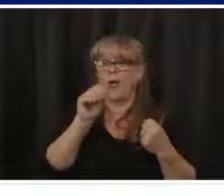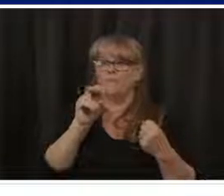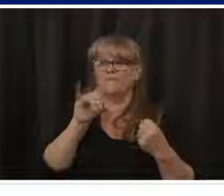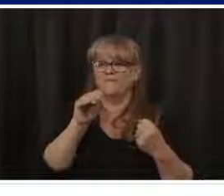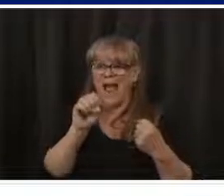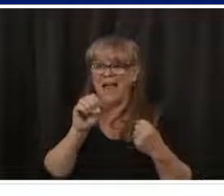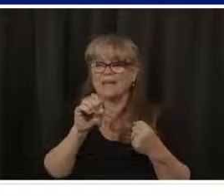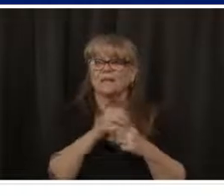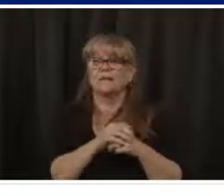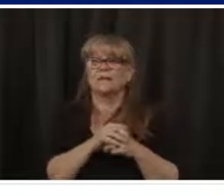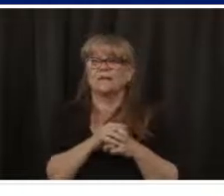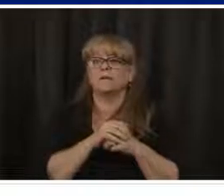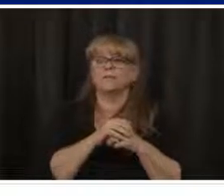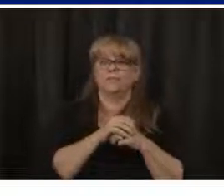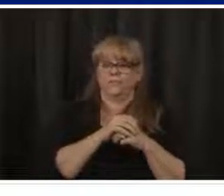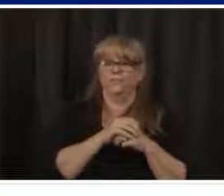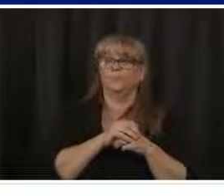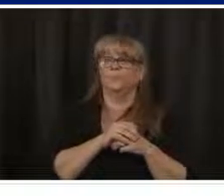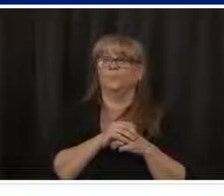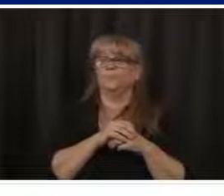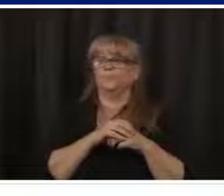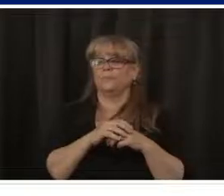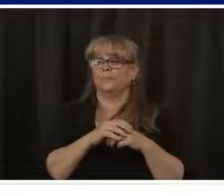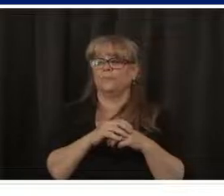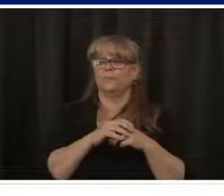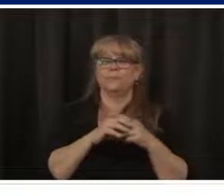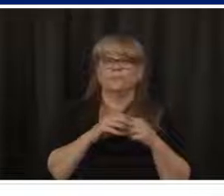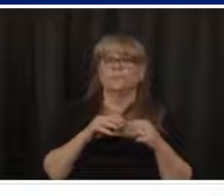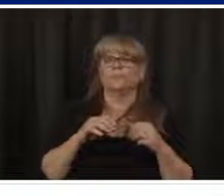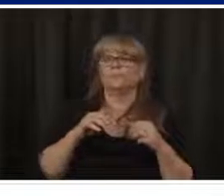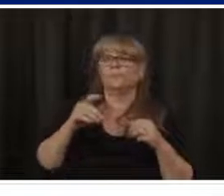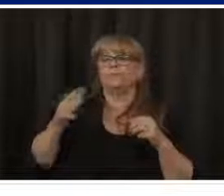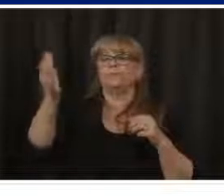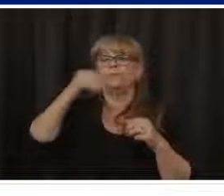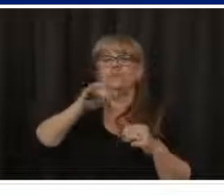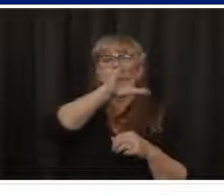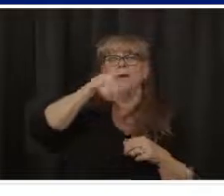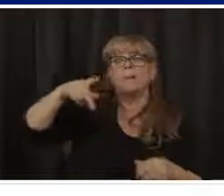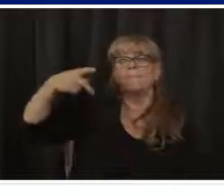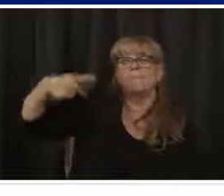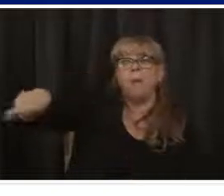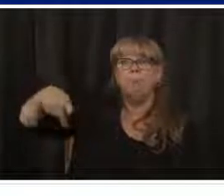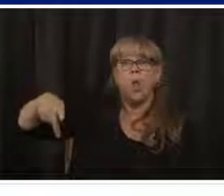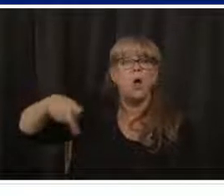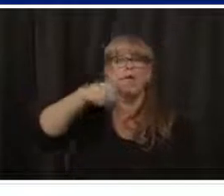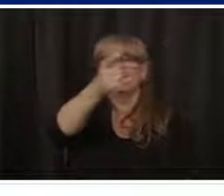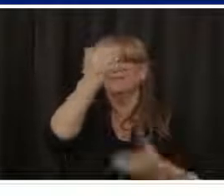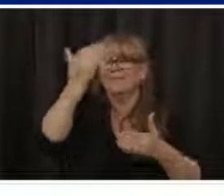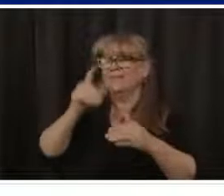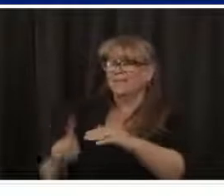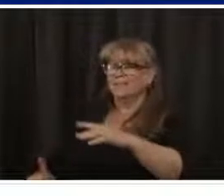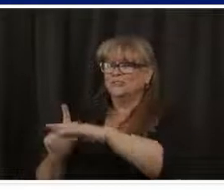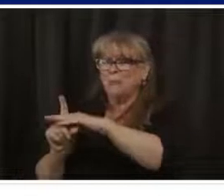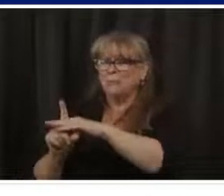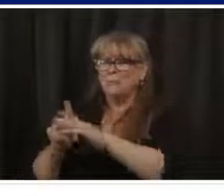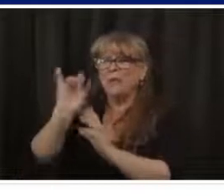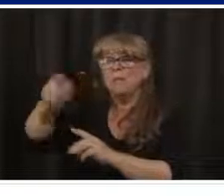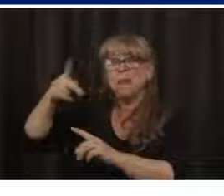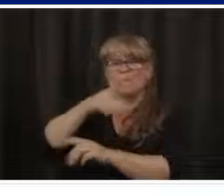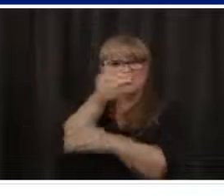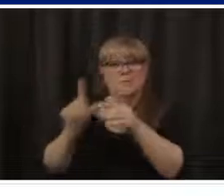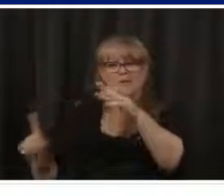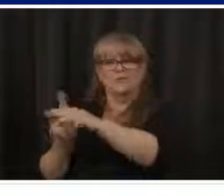State Fairgrounds, where you absolutely just show up and get one. It's super easy if you live in San Luis